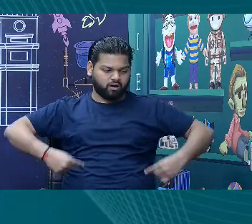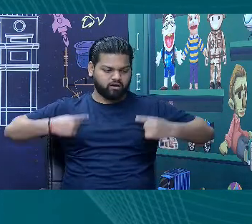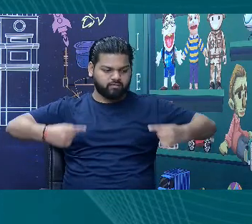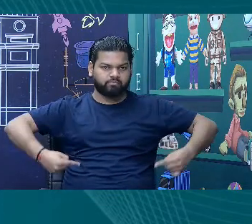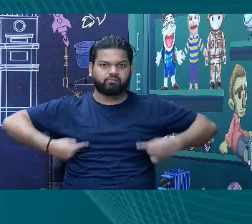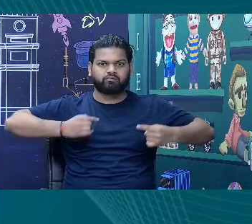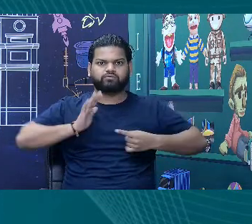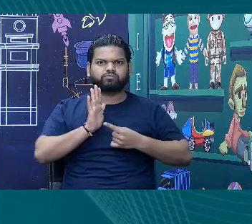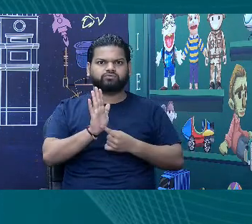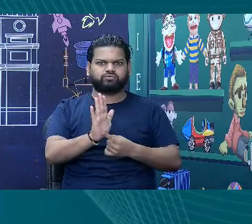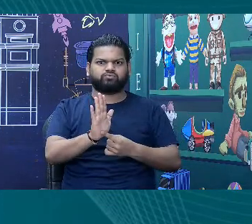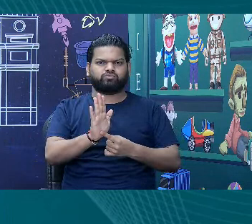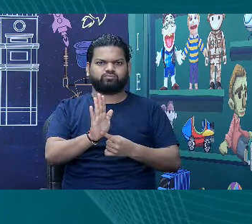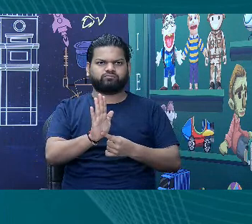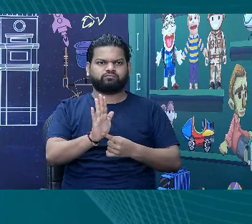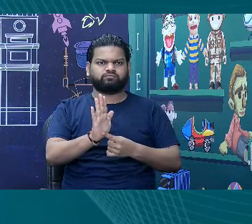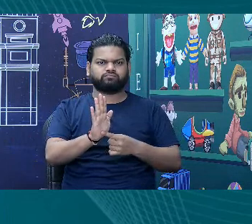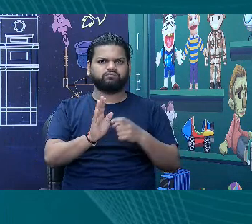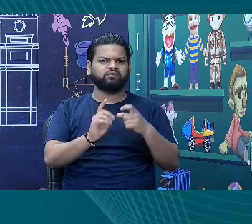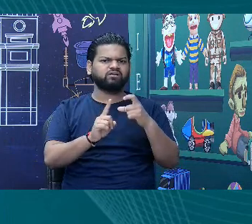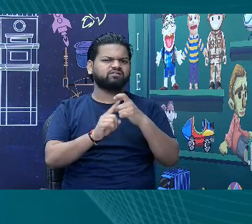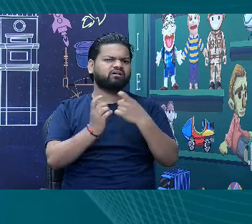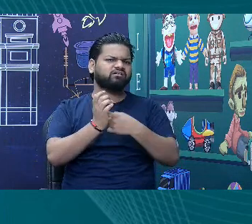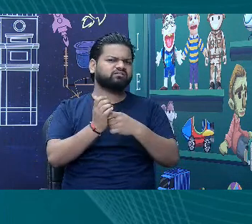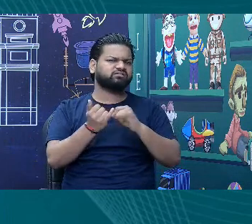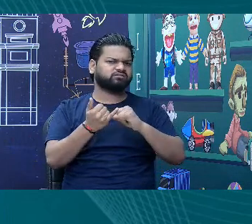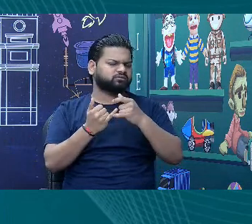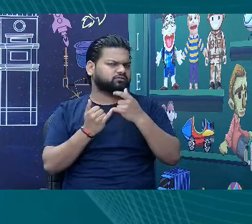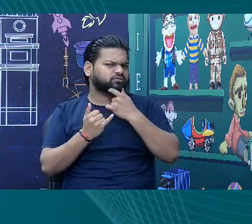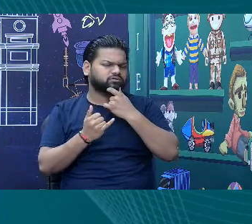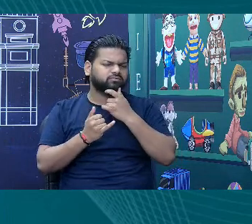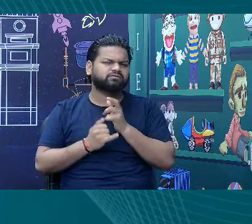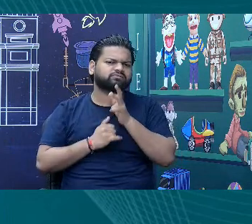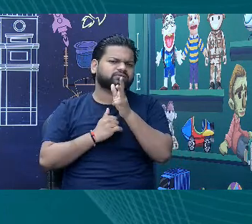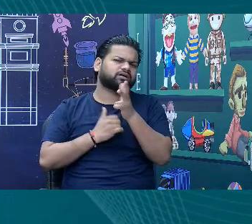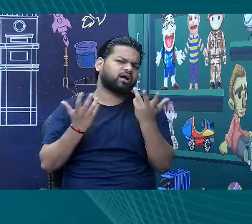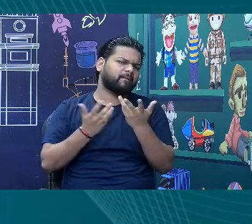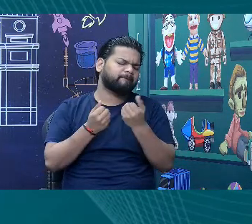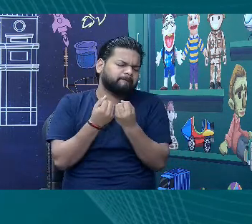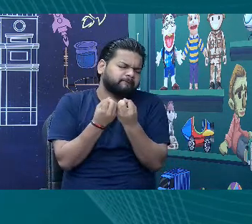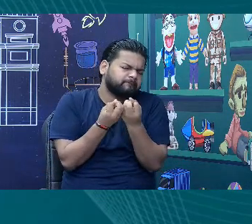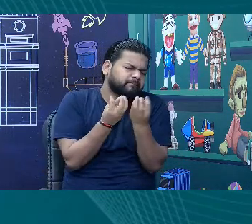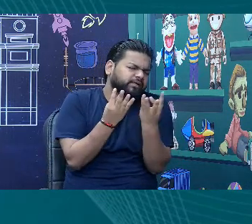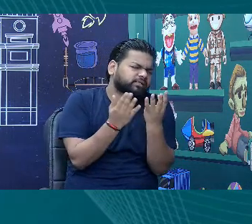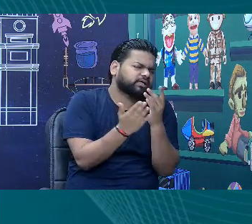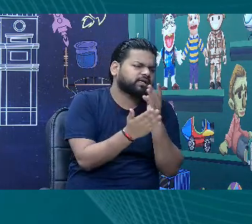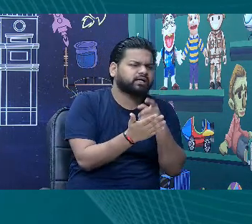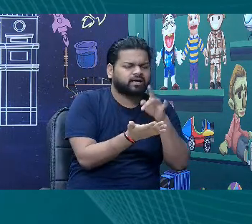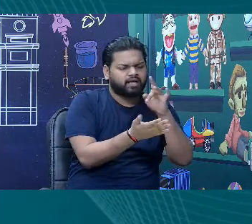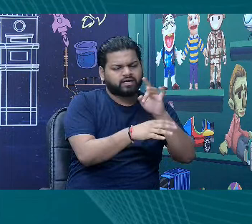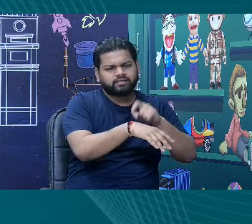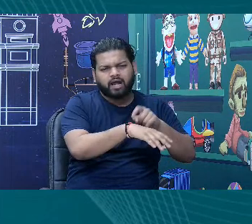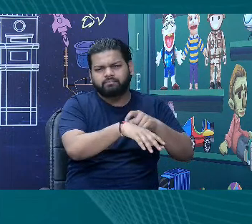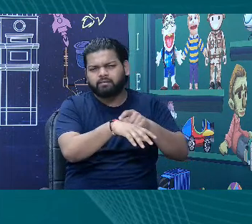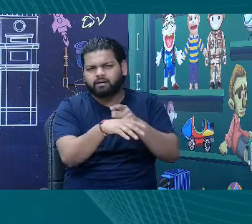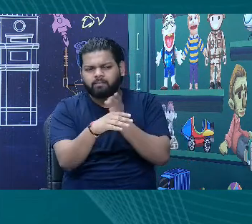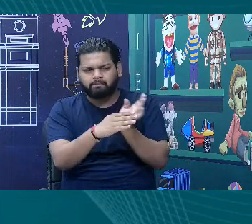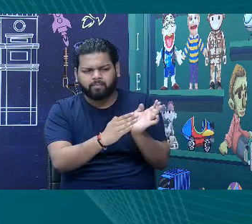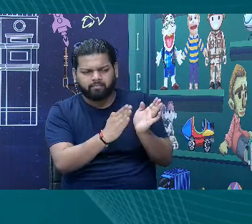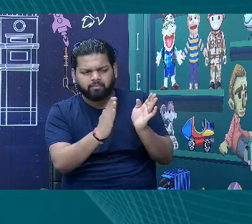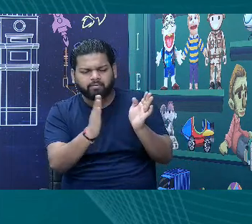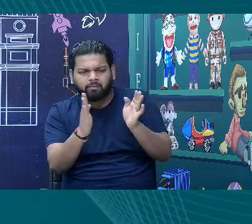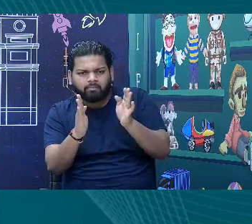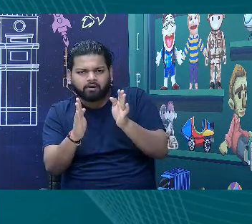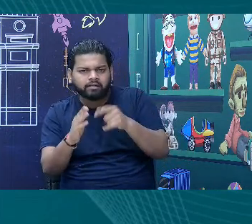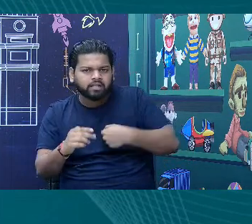So, you know, Dr. Hawkins himself also says this, and I've read this in many places about him, that medicine was not advanced enough to cure his